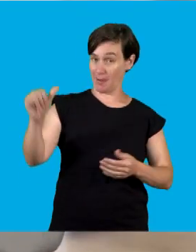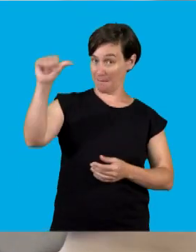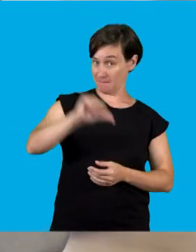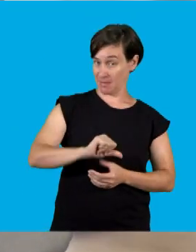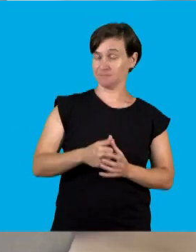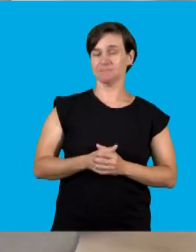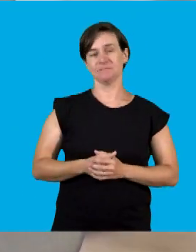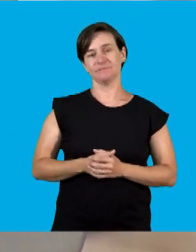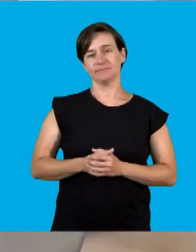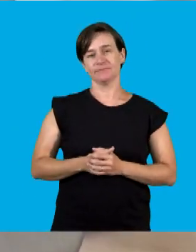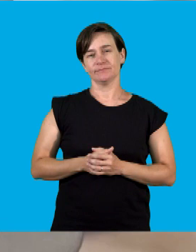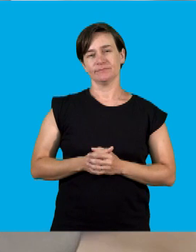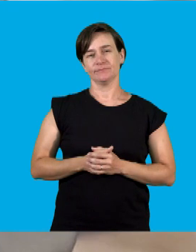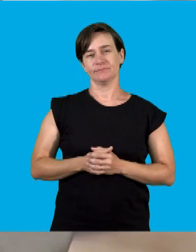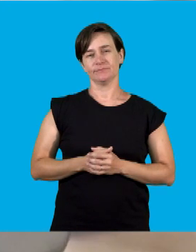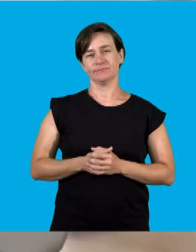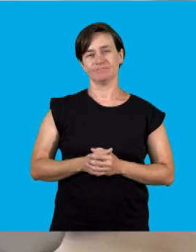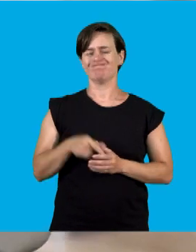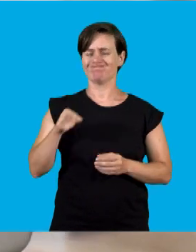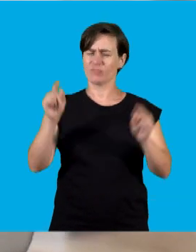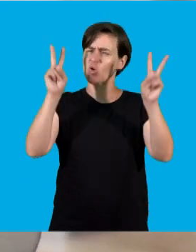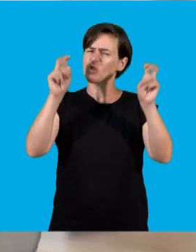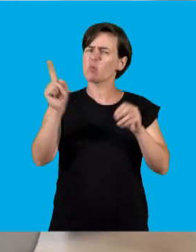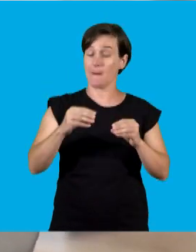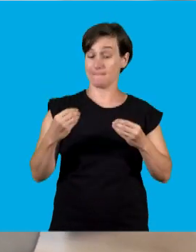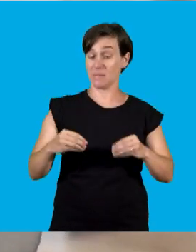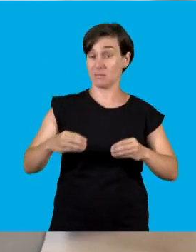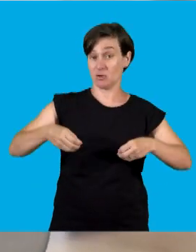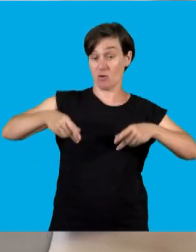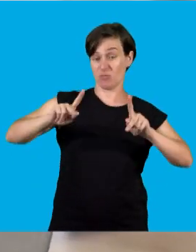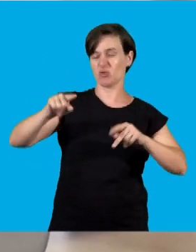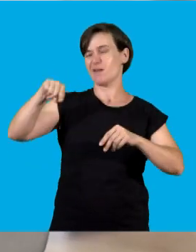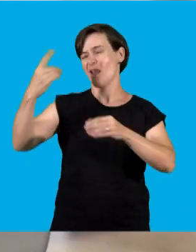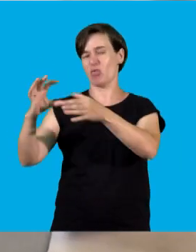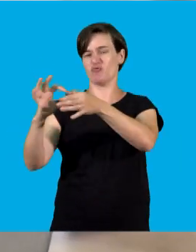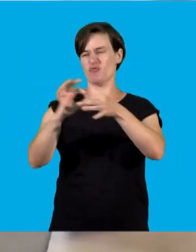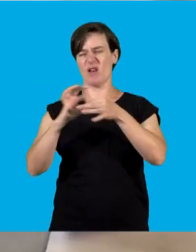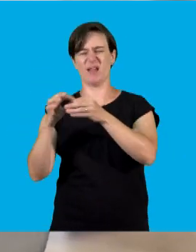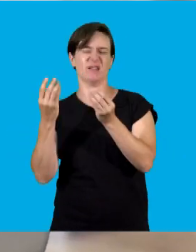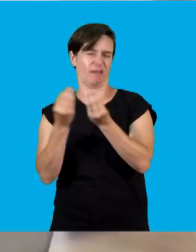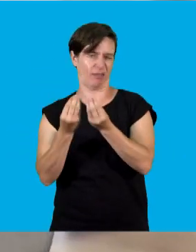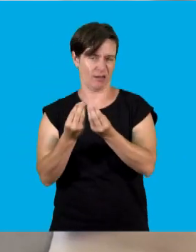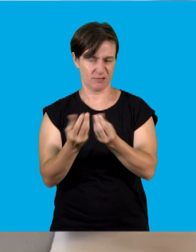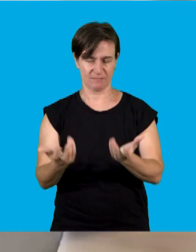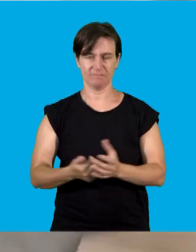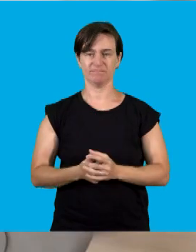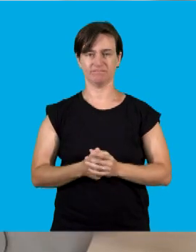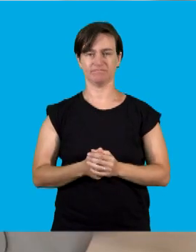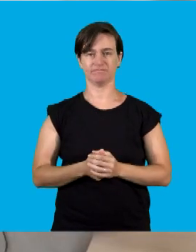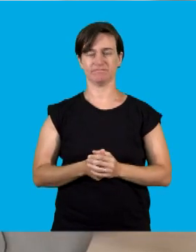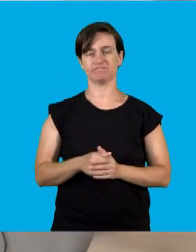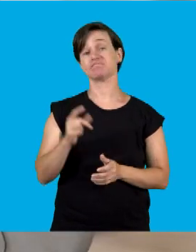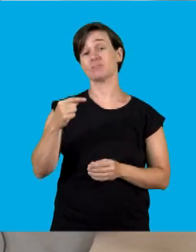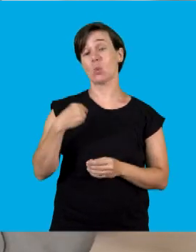Right, welcome back from an ad break. As mentioned, our topic is business opportunity and related factors.